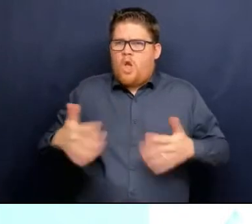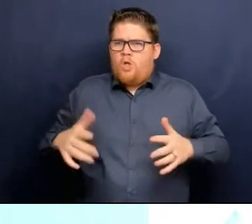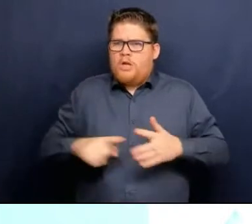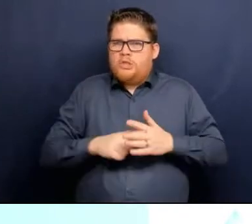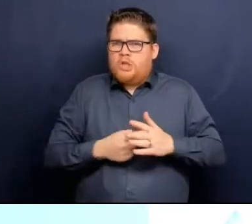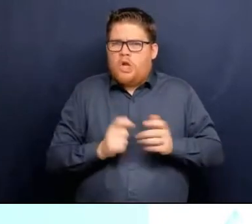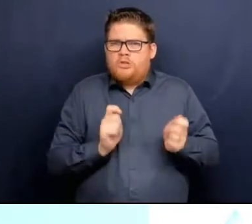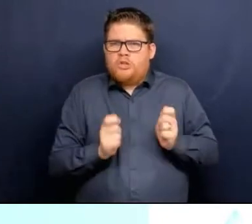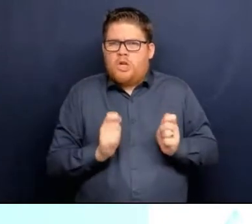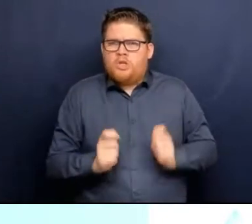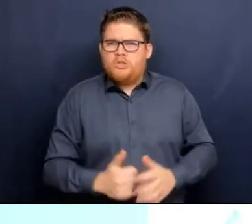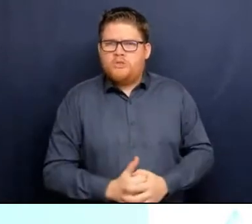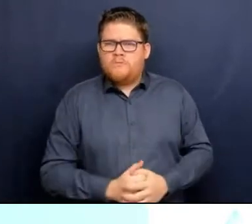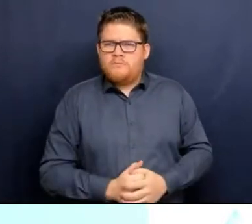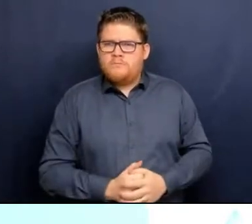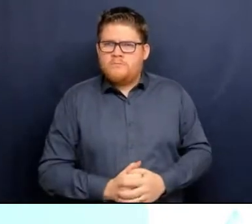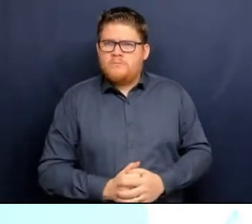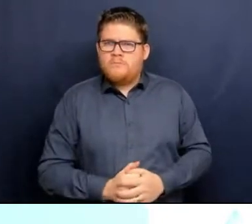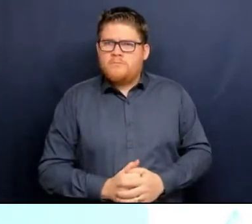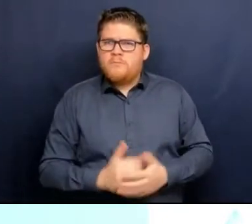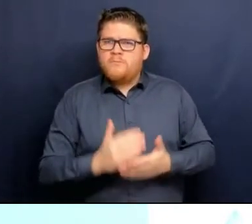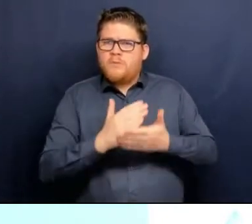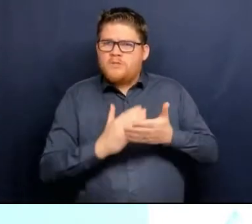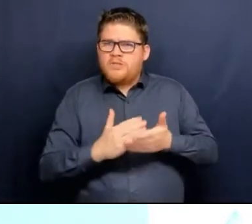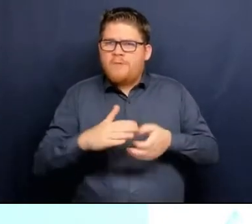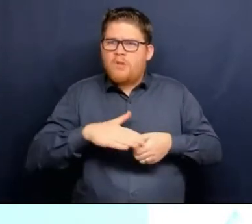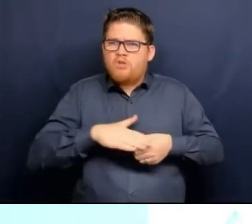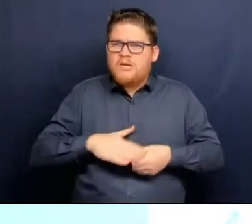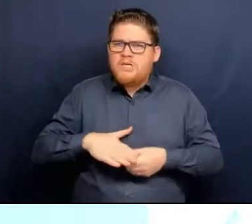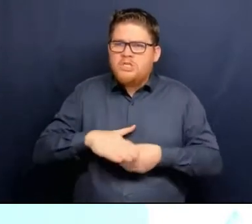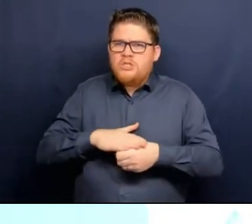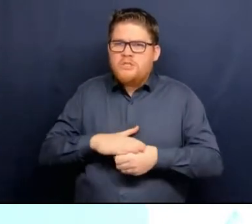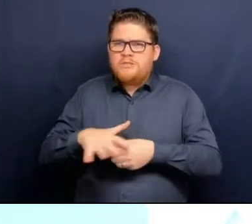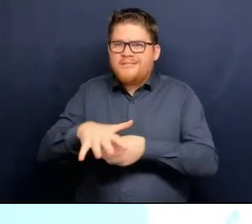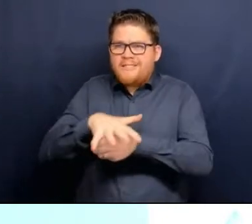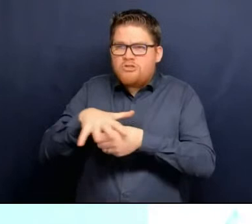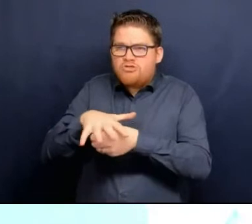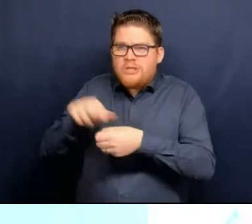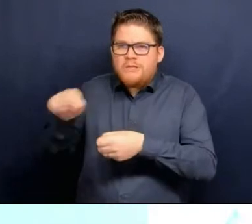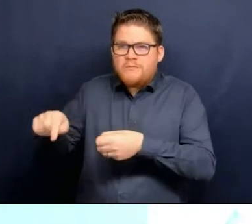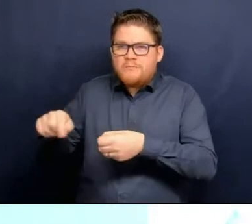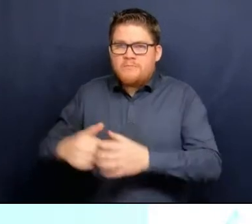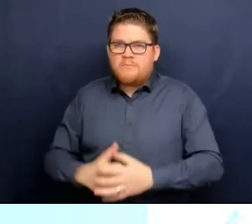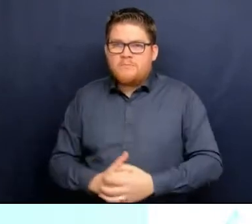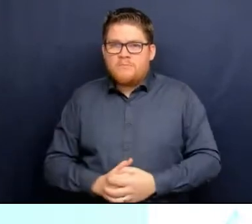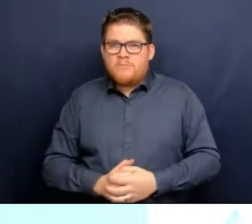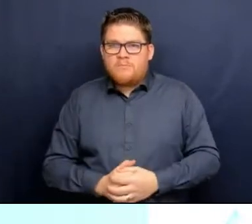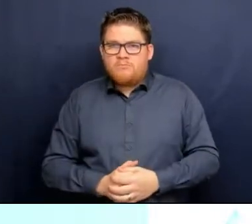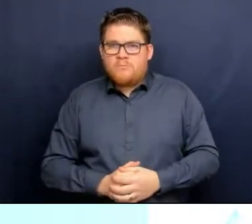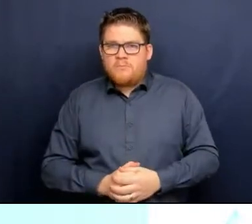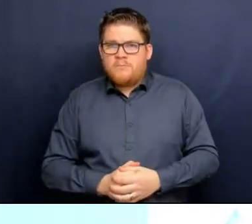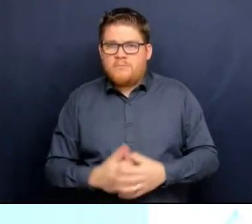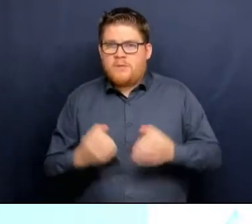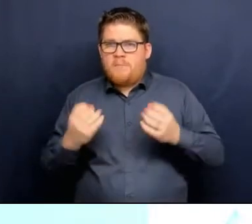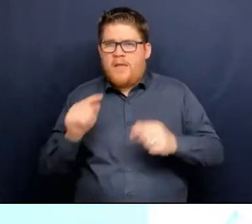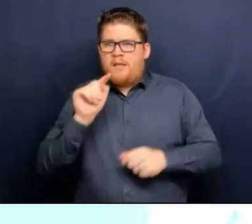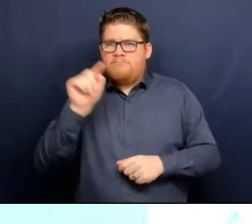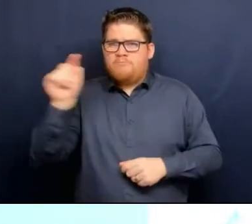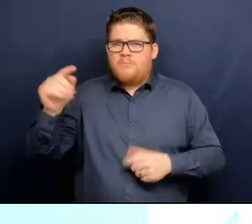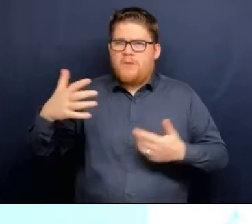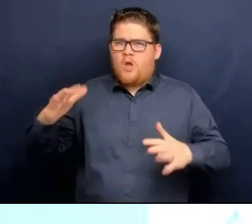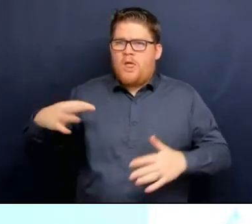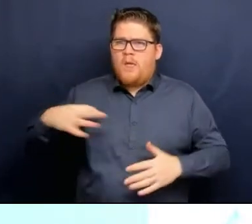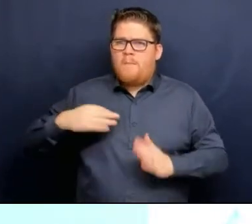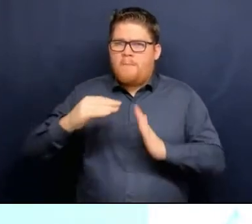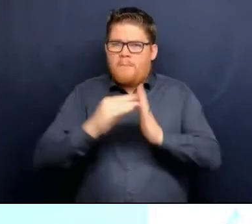of regional districts or areas that have applied for a name change. This is done in consultation with Indigenous and